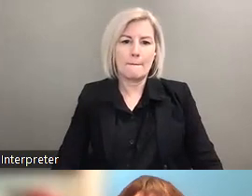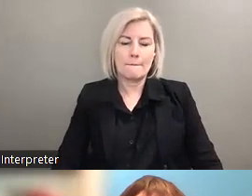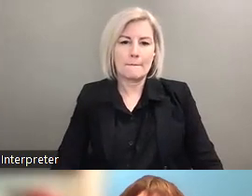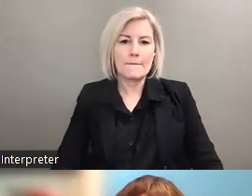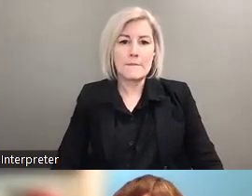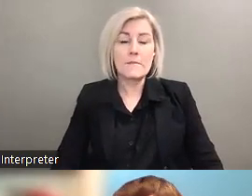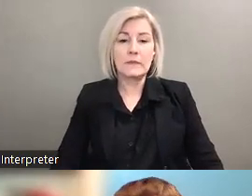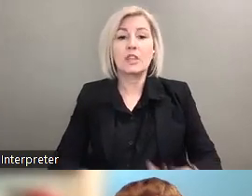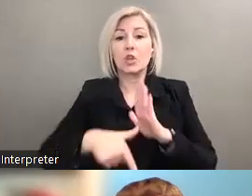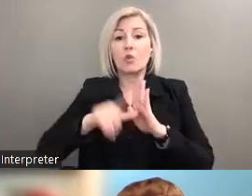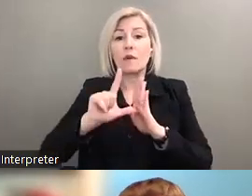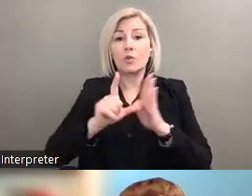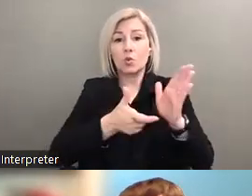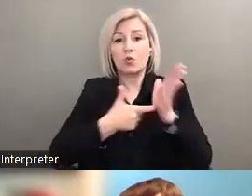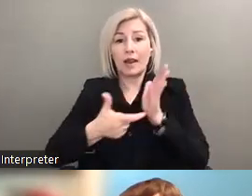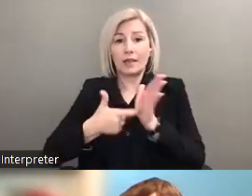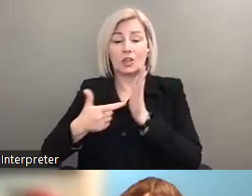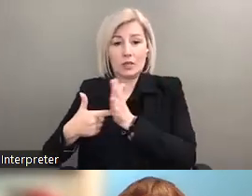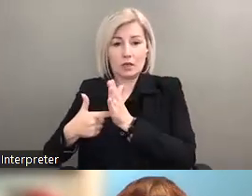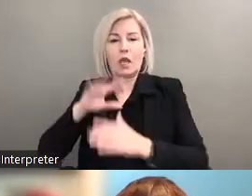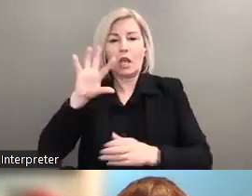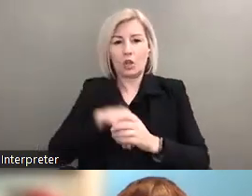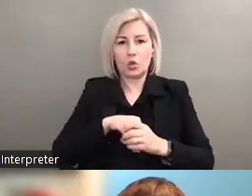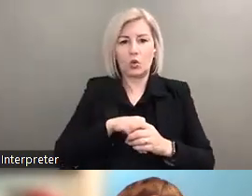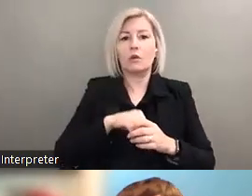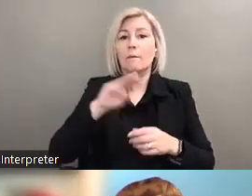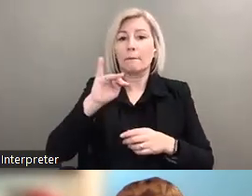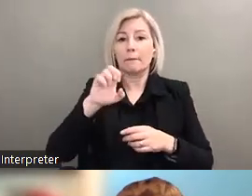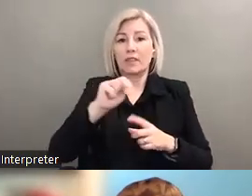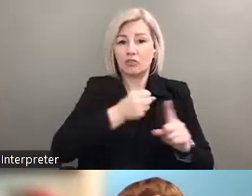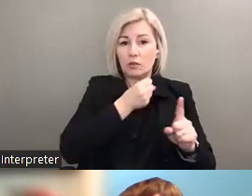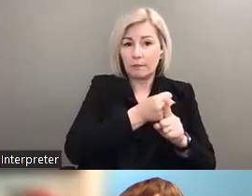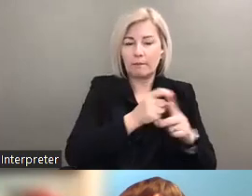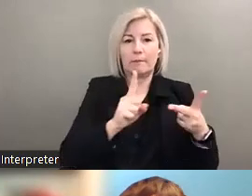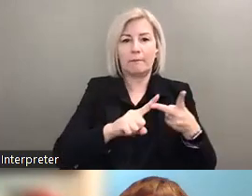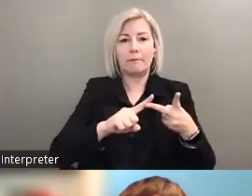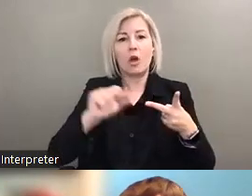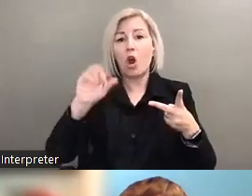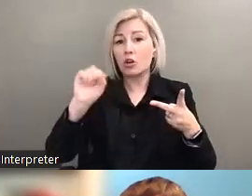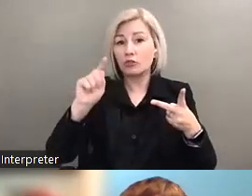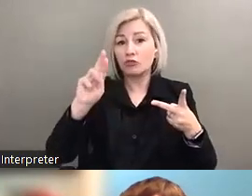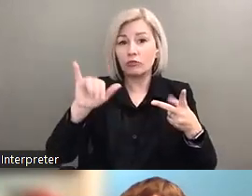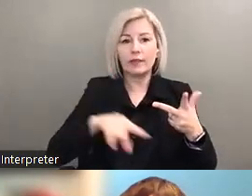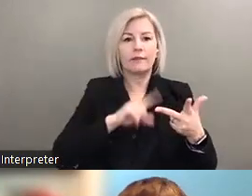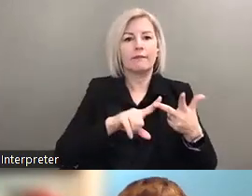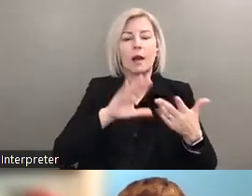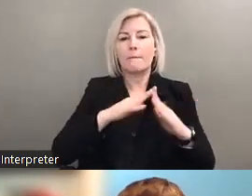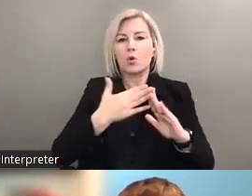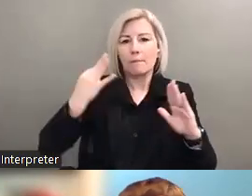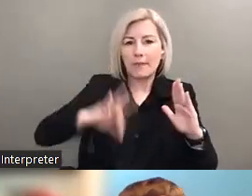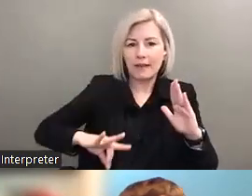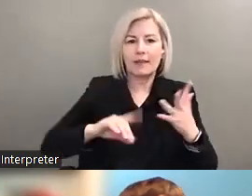The review criteria for ArtsCONNECT include mission impact, artistry, community benefit, and